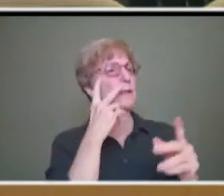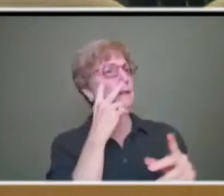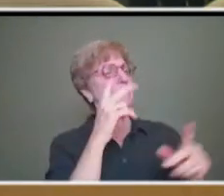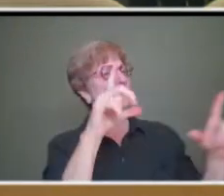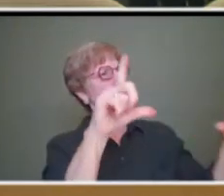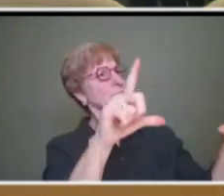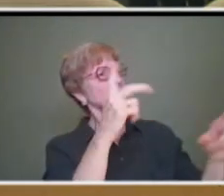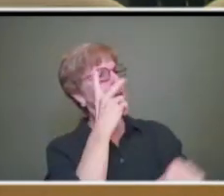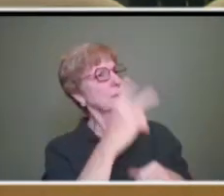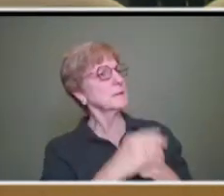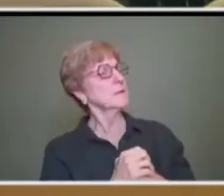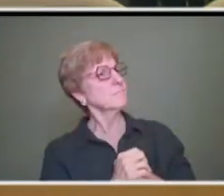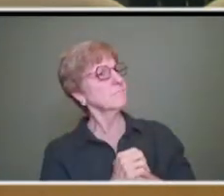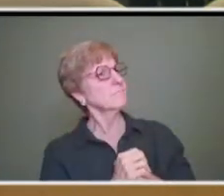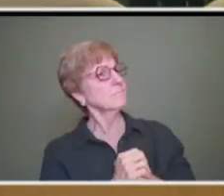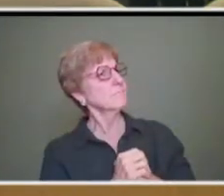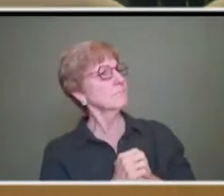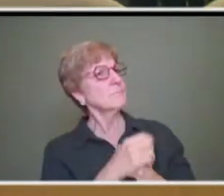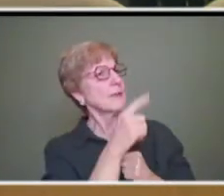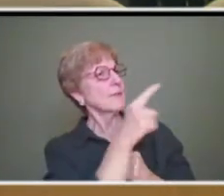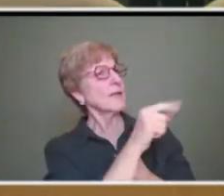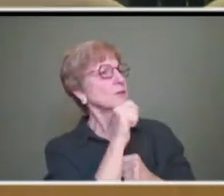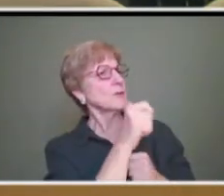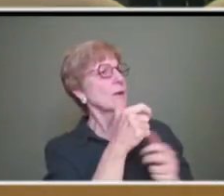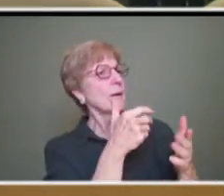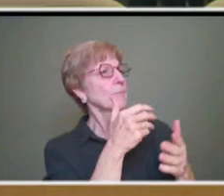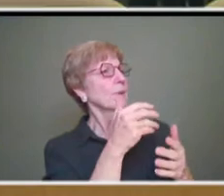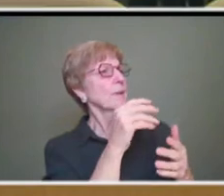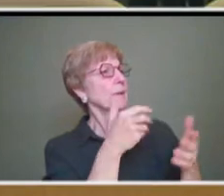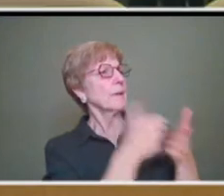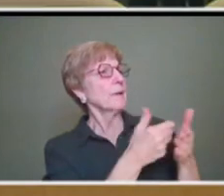that that should not be neighborhood one